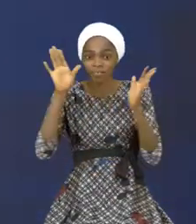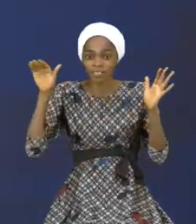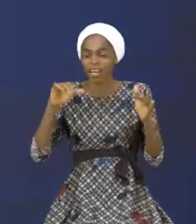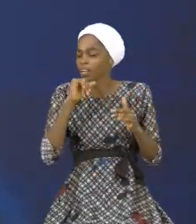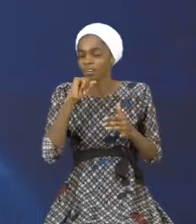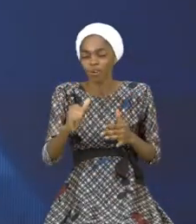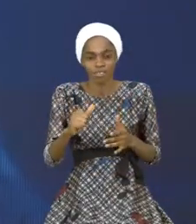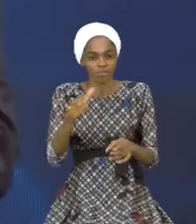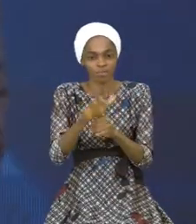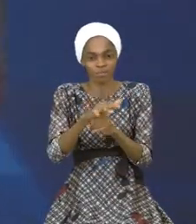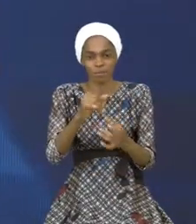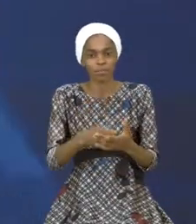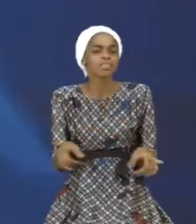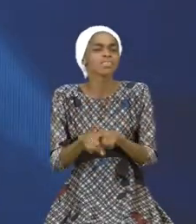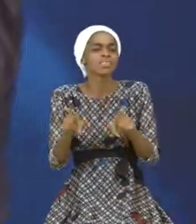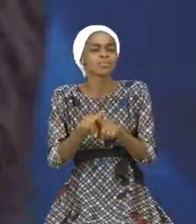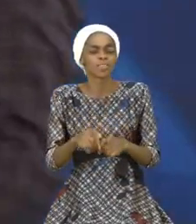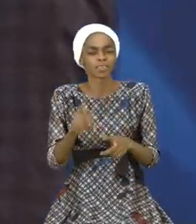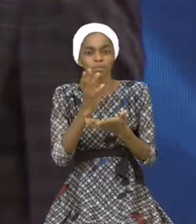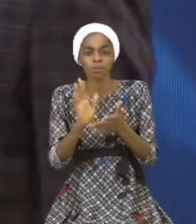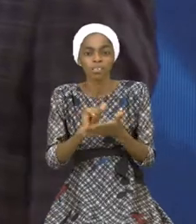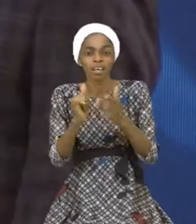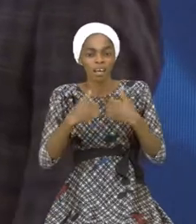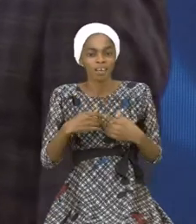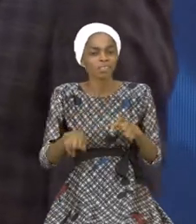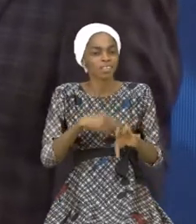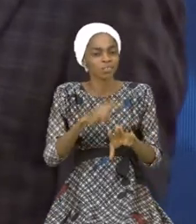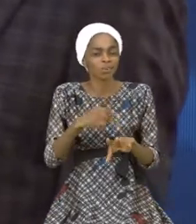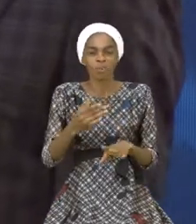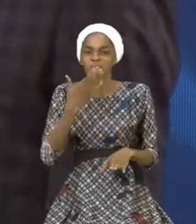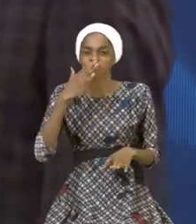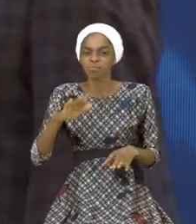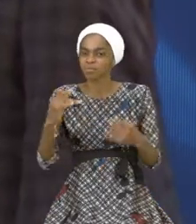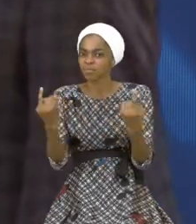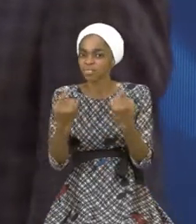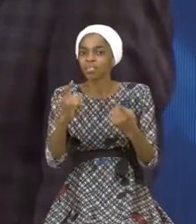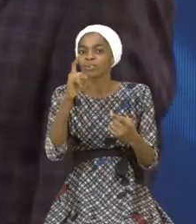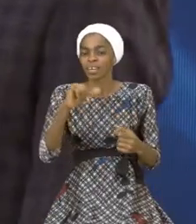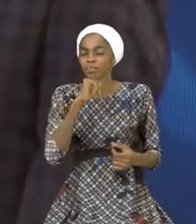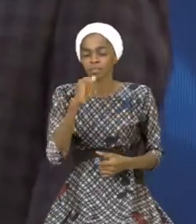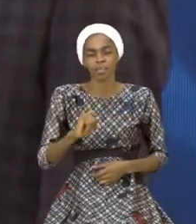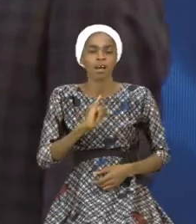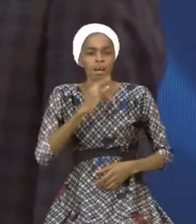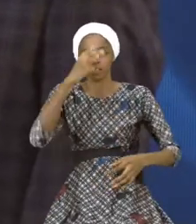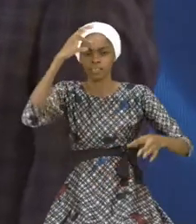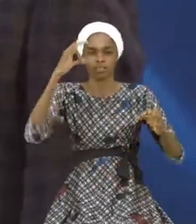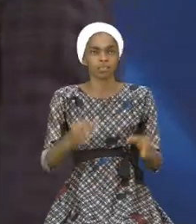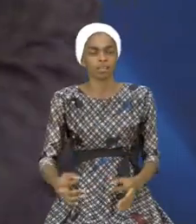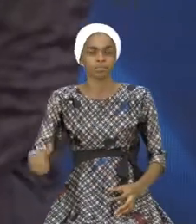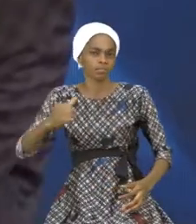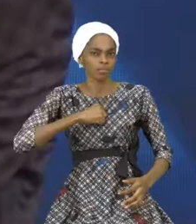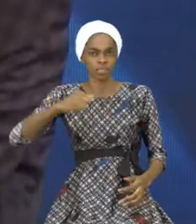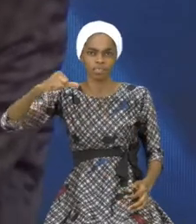nature of sinfulness. You cannot say, I vow, I resolve, I decide by